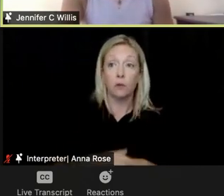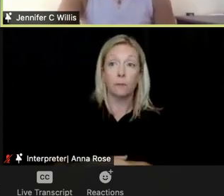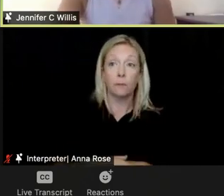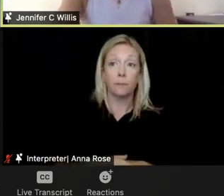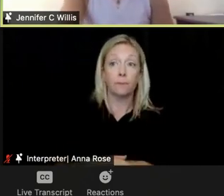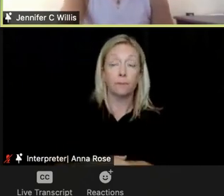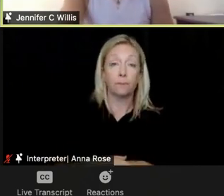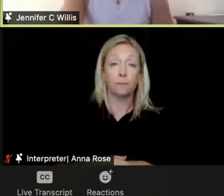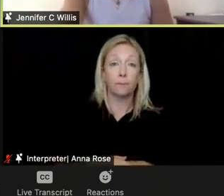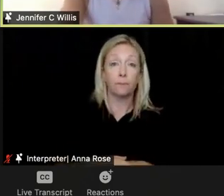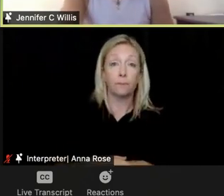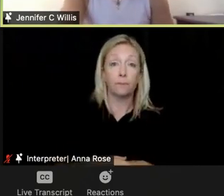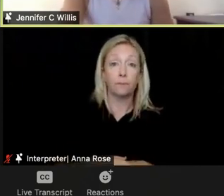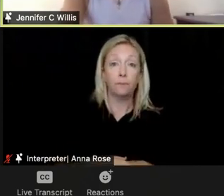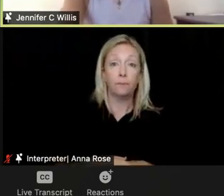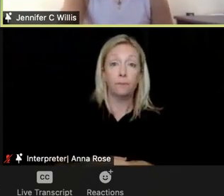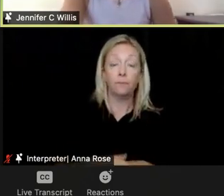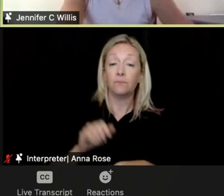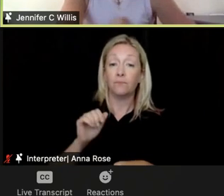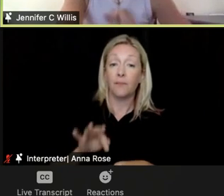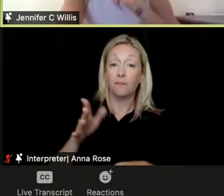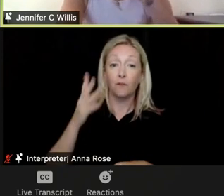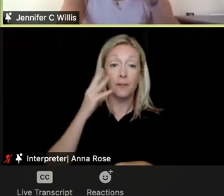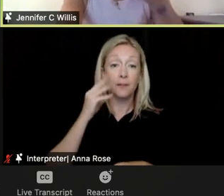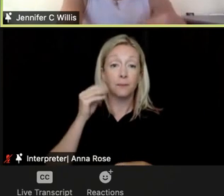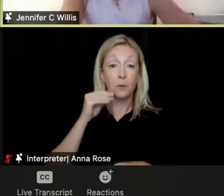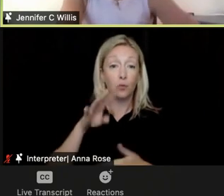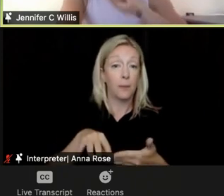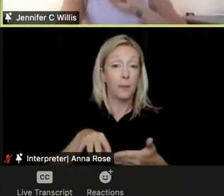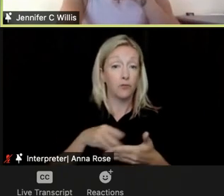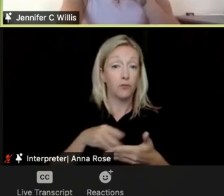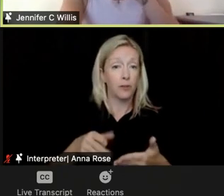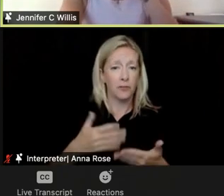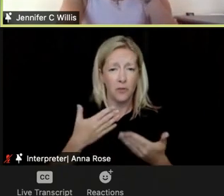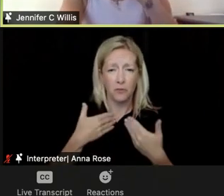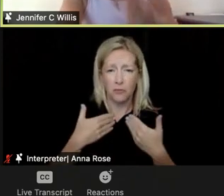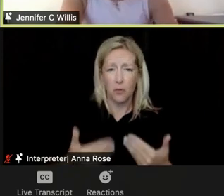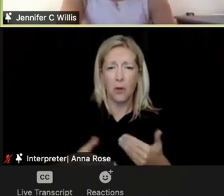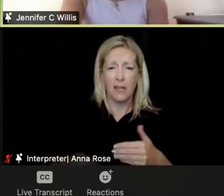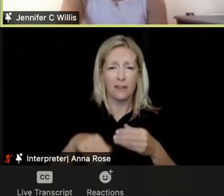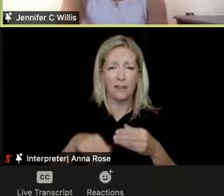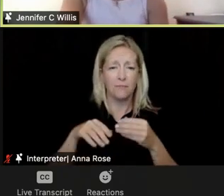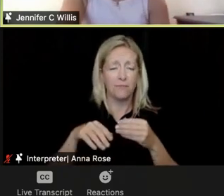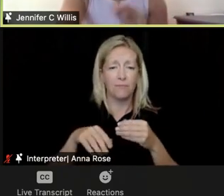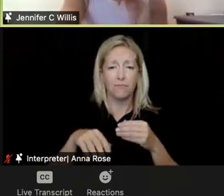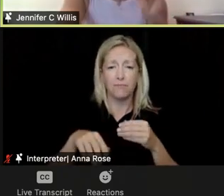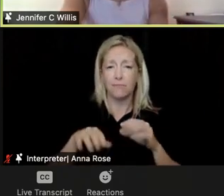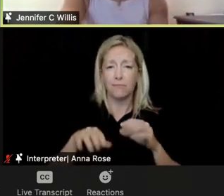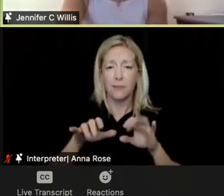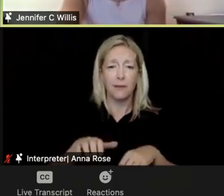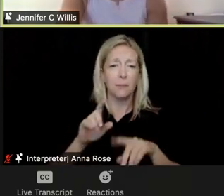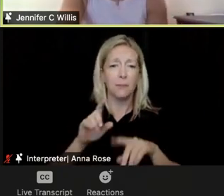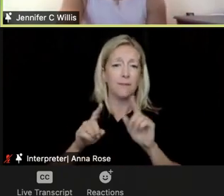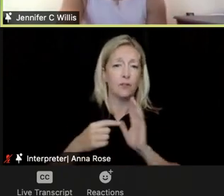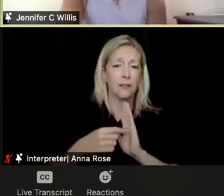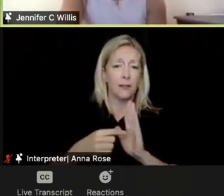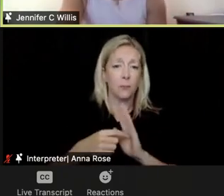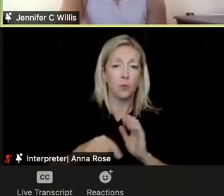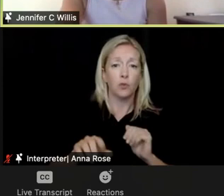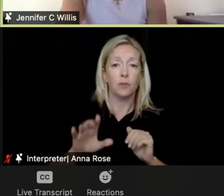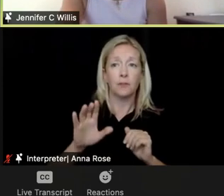And for those of you guys who have used this tool before, feel free to throw out other examples in the chat box, things that you have seen with your students.